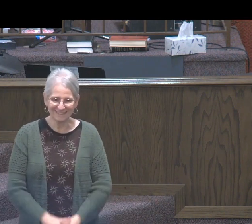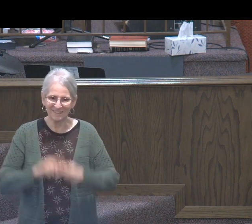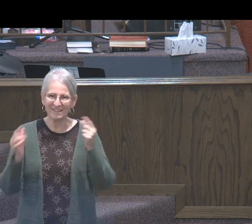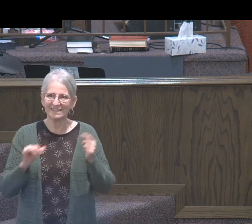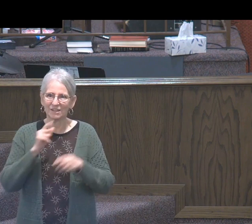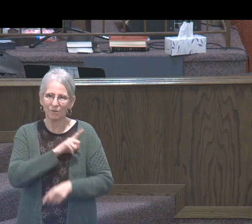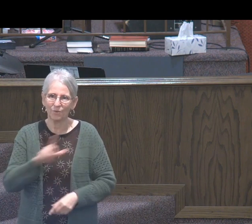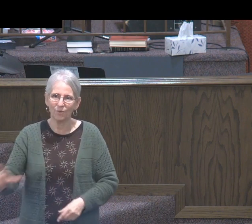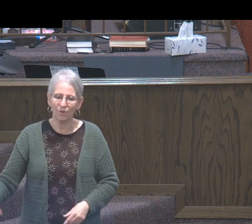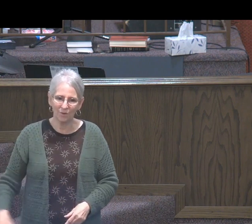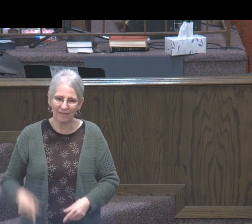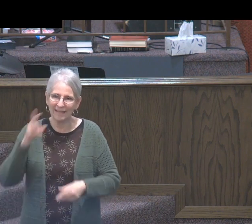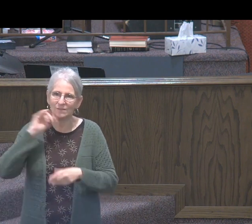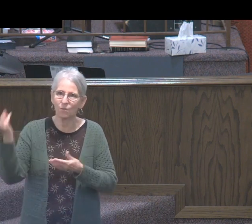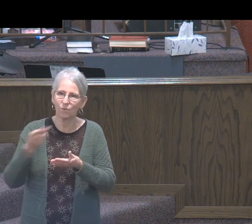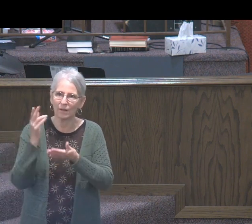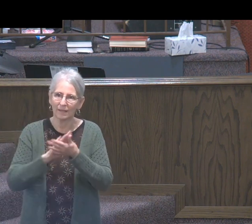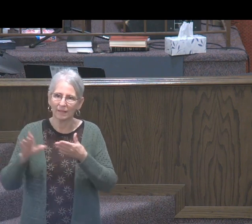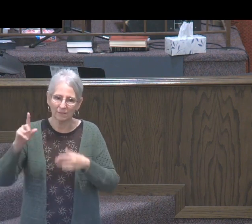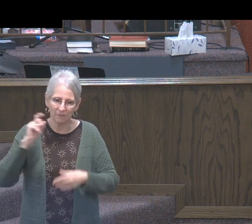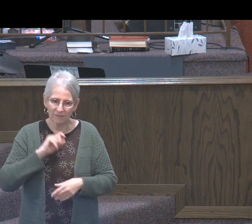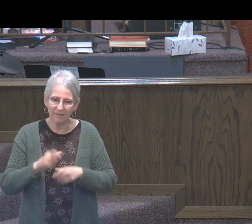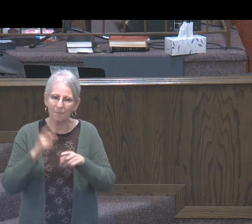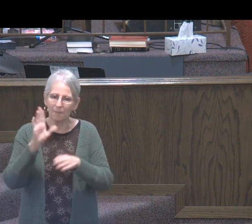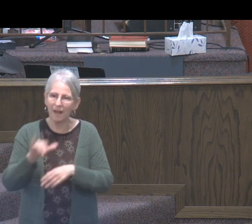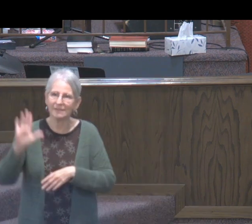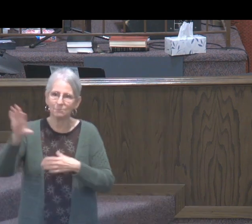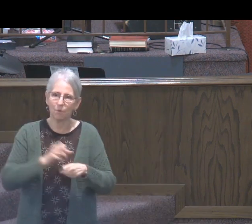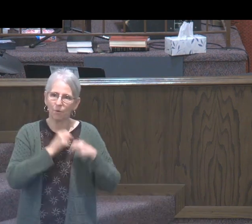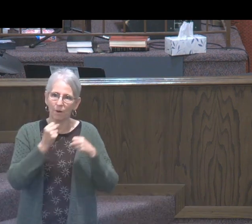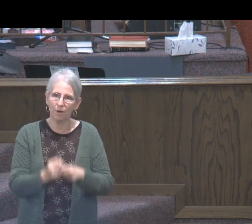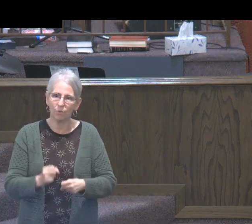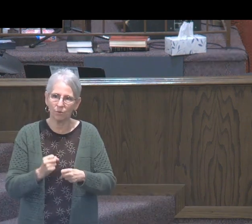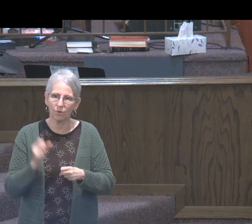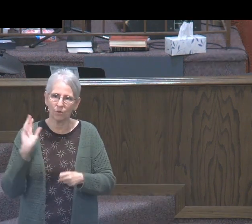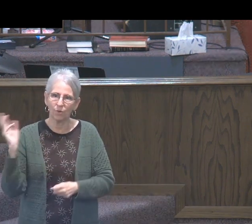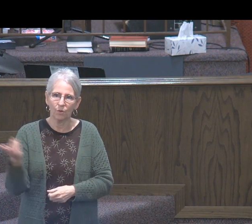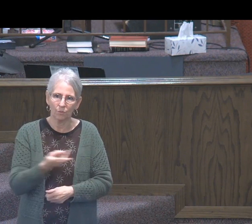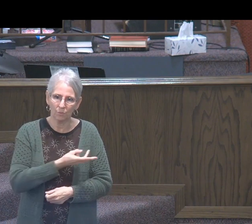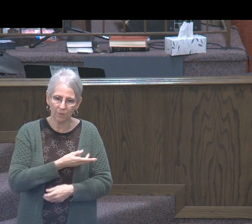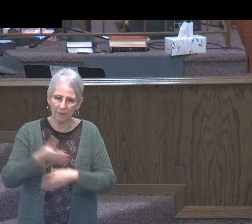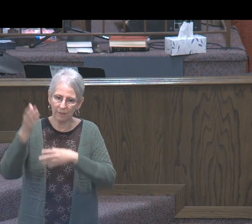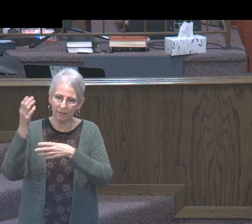Great is the Lord, He is holy and just, by His power we trust.